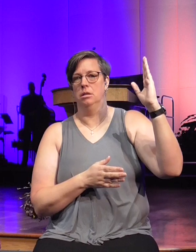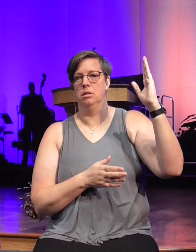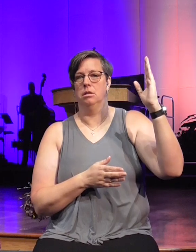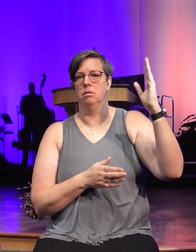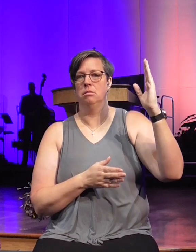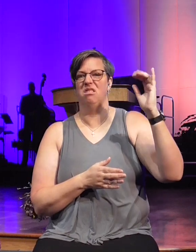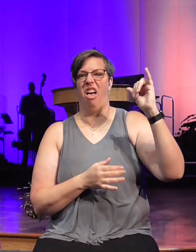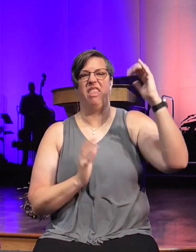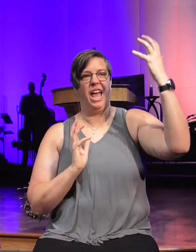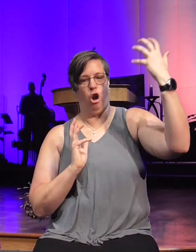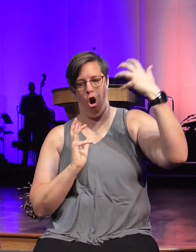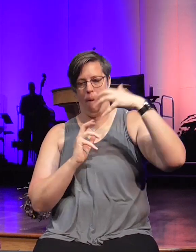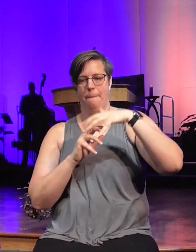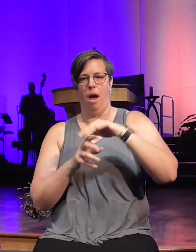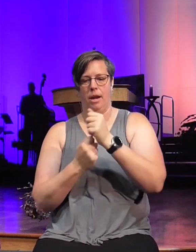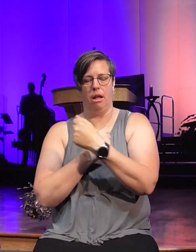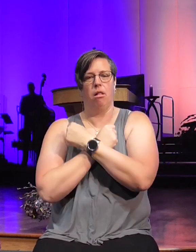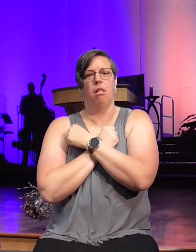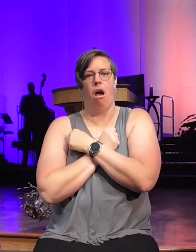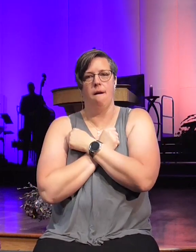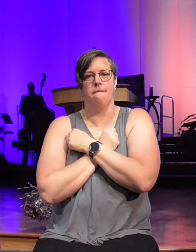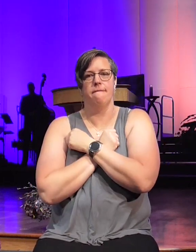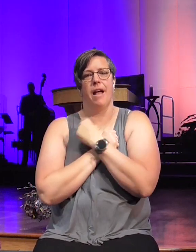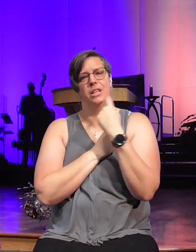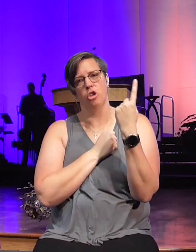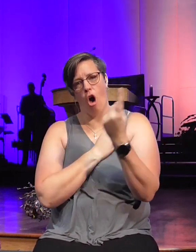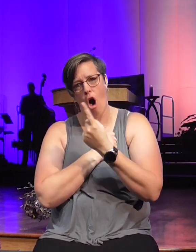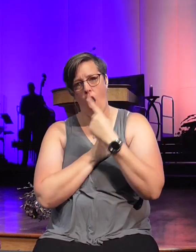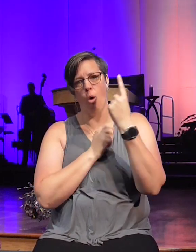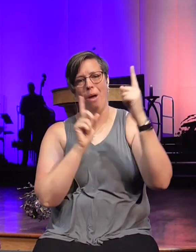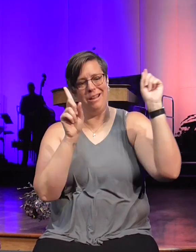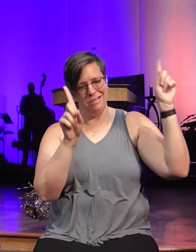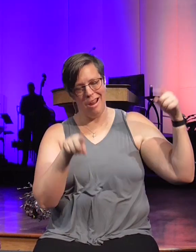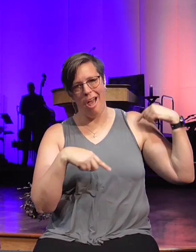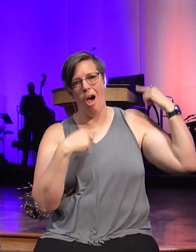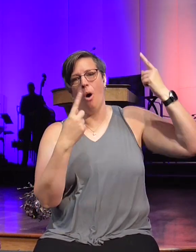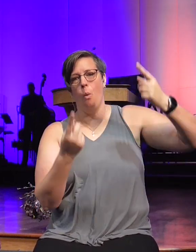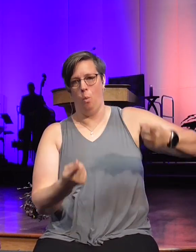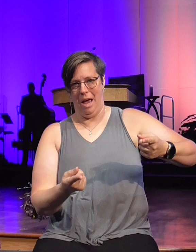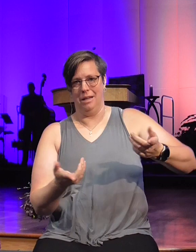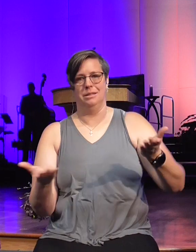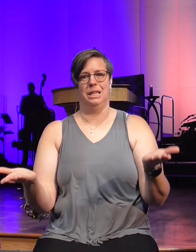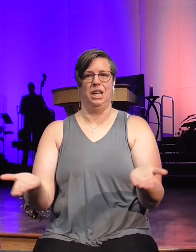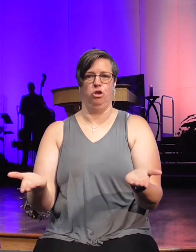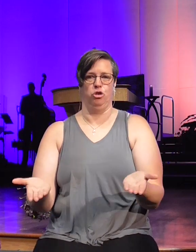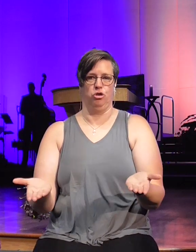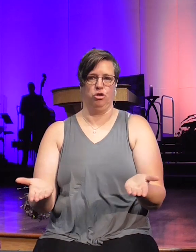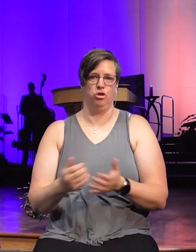that harmonic love that is always and has always been present.